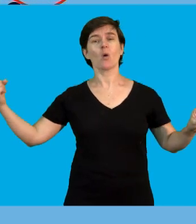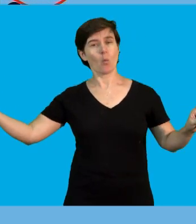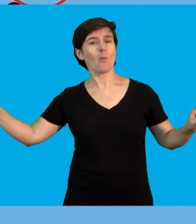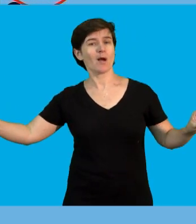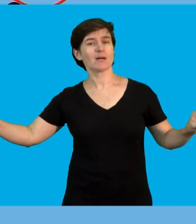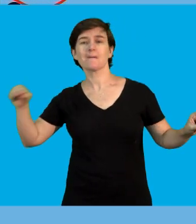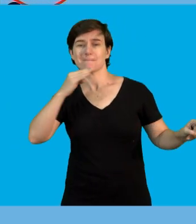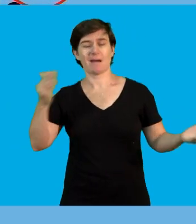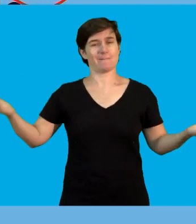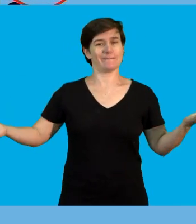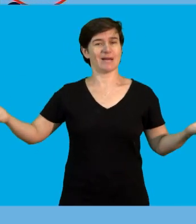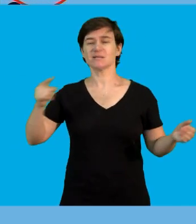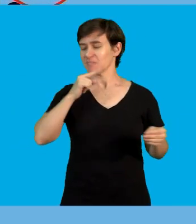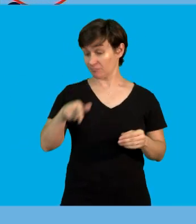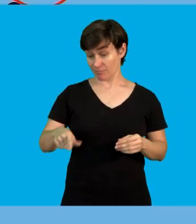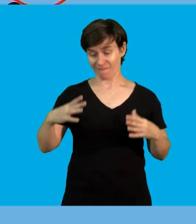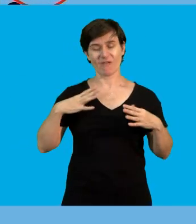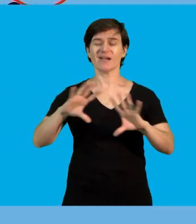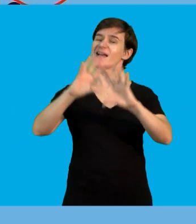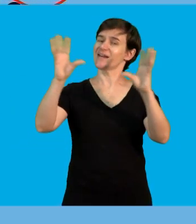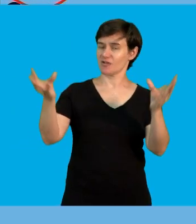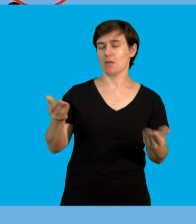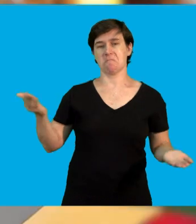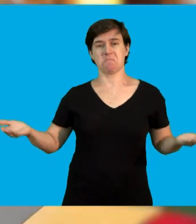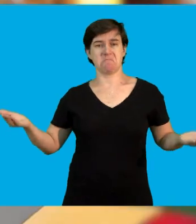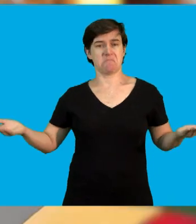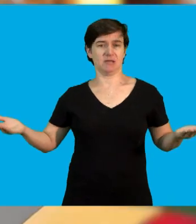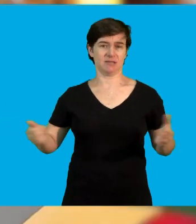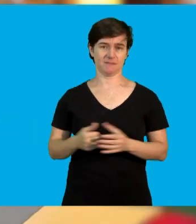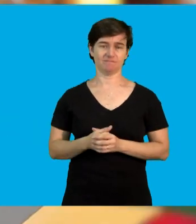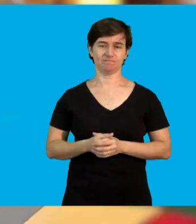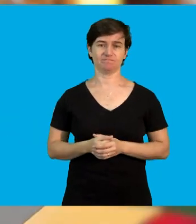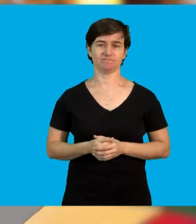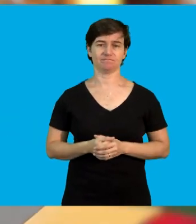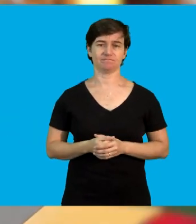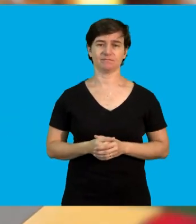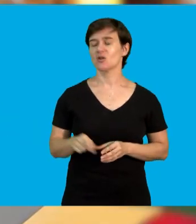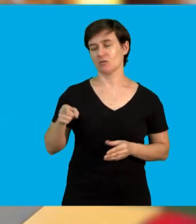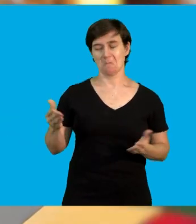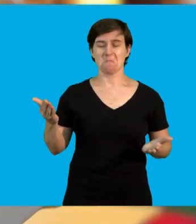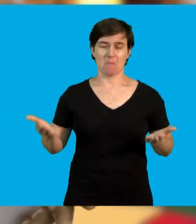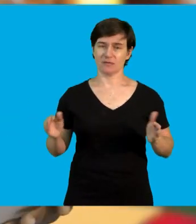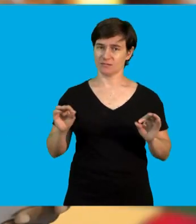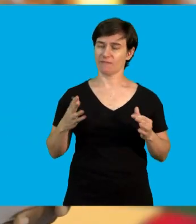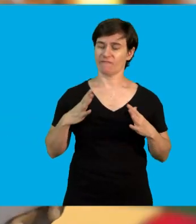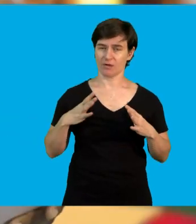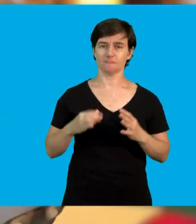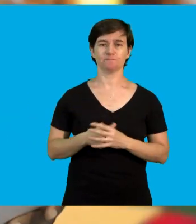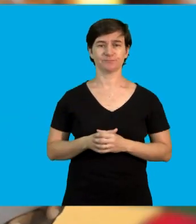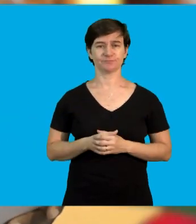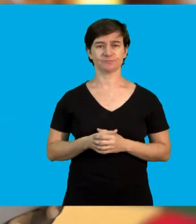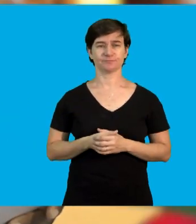also 1 oxygen atom on the right-hand side. So therefore, everything in this equation balances. So therefore, this equation is regarded